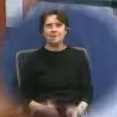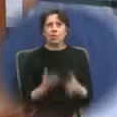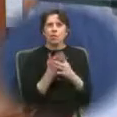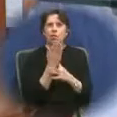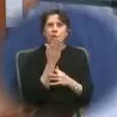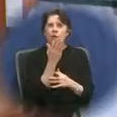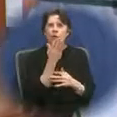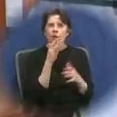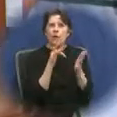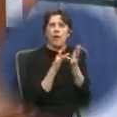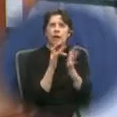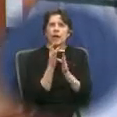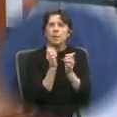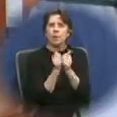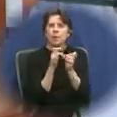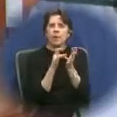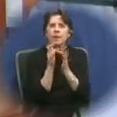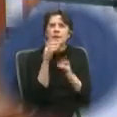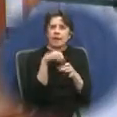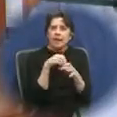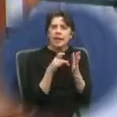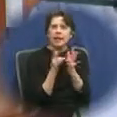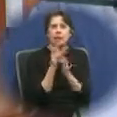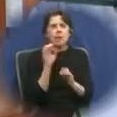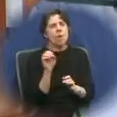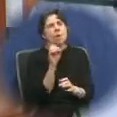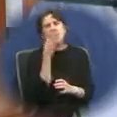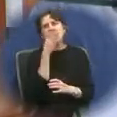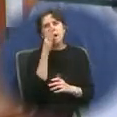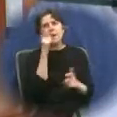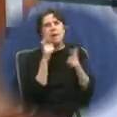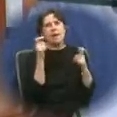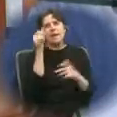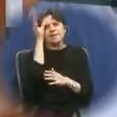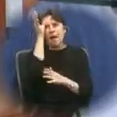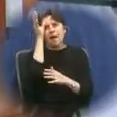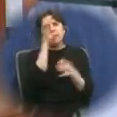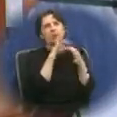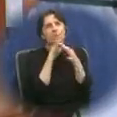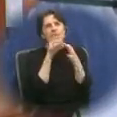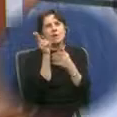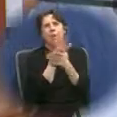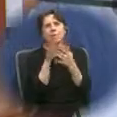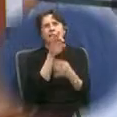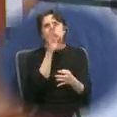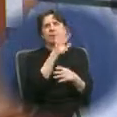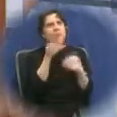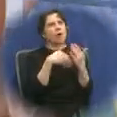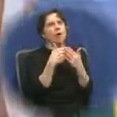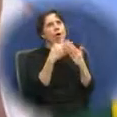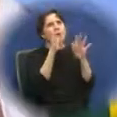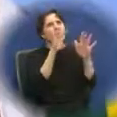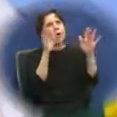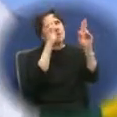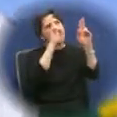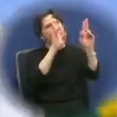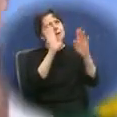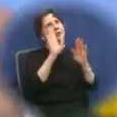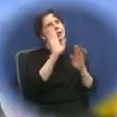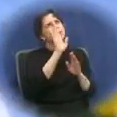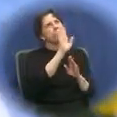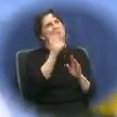Through him and with him and in him, O God, Almighty Father, in the unity of the Holy Spirit, all glory and honor is yours forever and